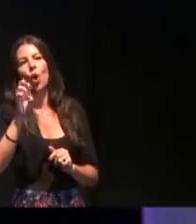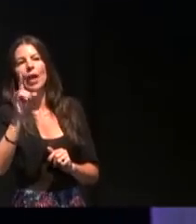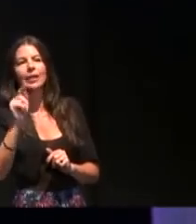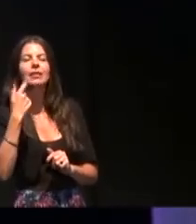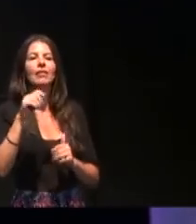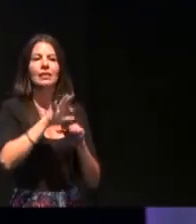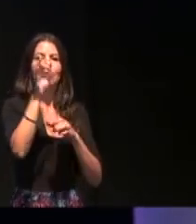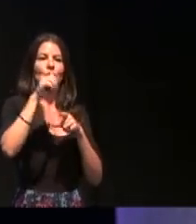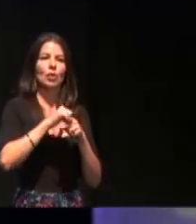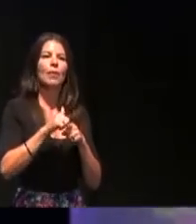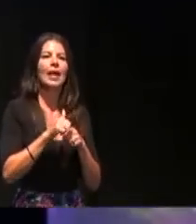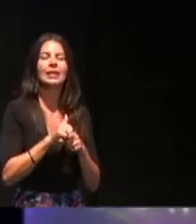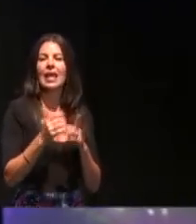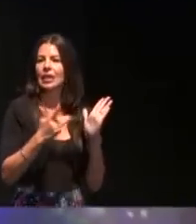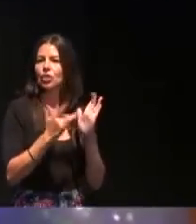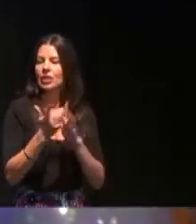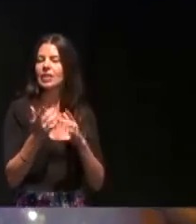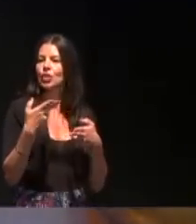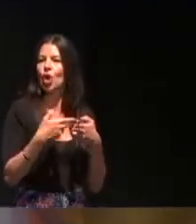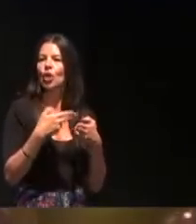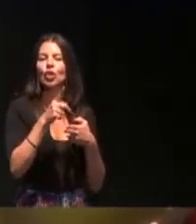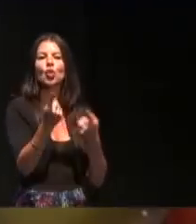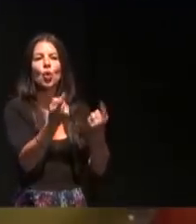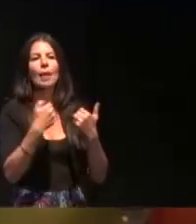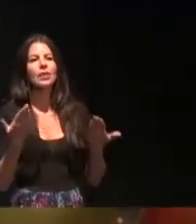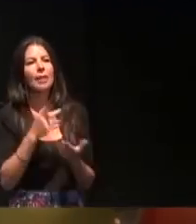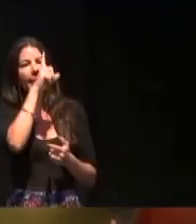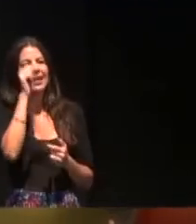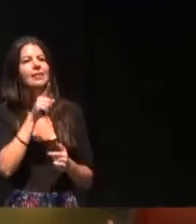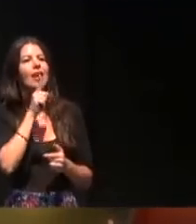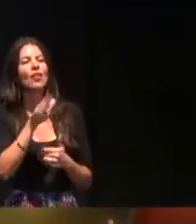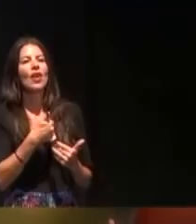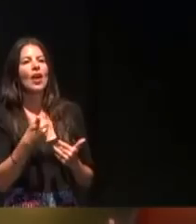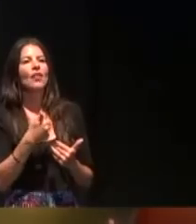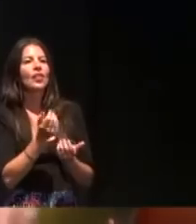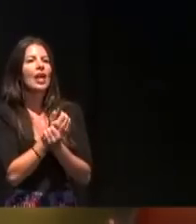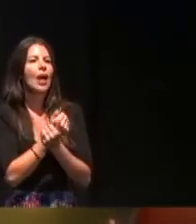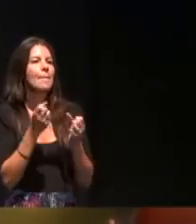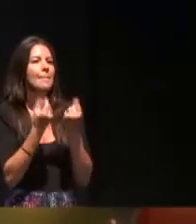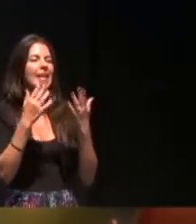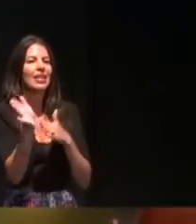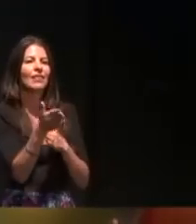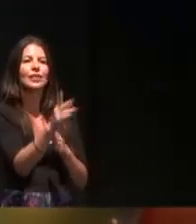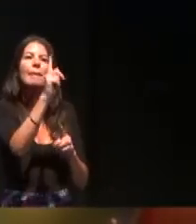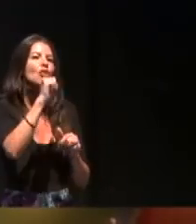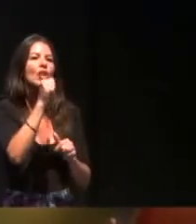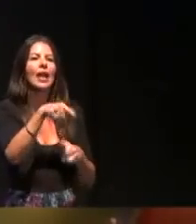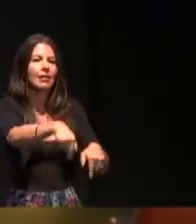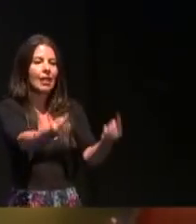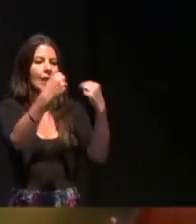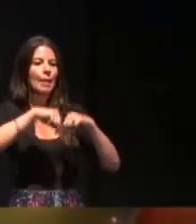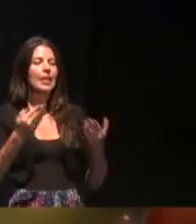spiritual practice. Jesus called it, you come to me because of the loaves and the fishes, but you're not coming for the teaching.